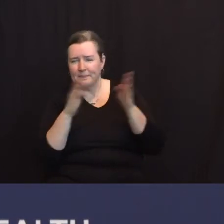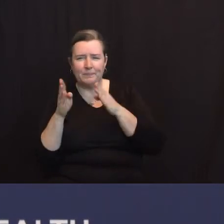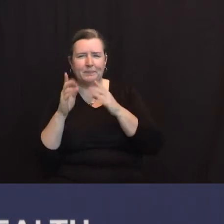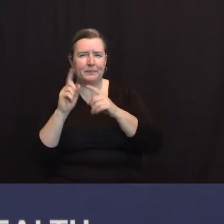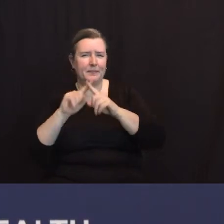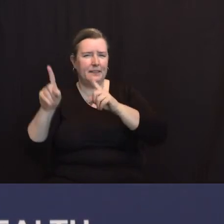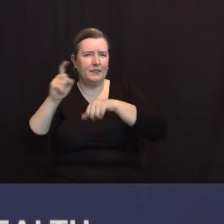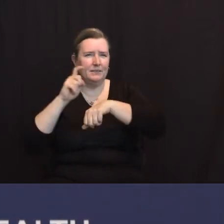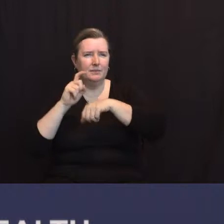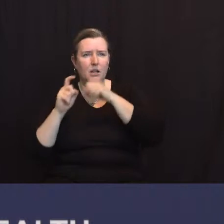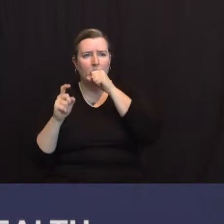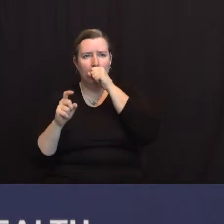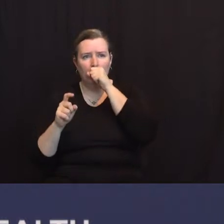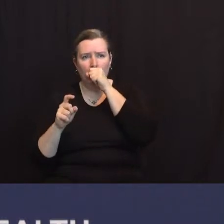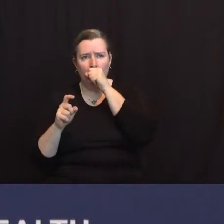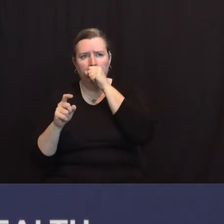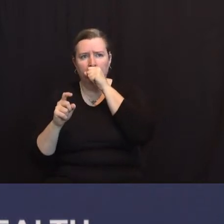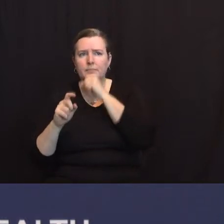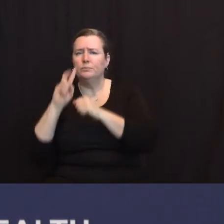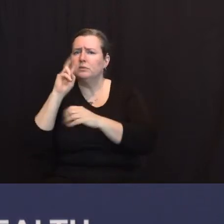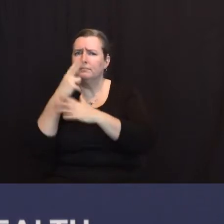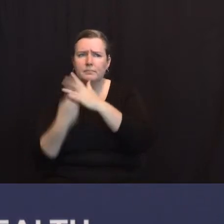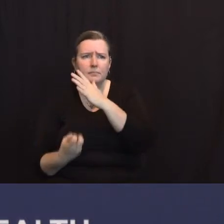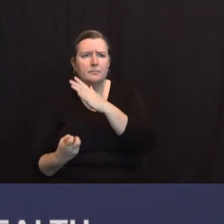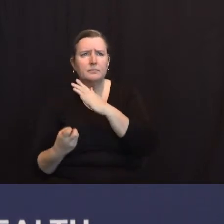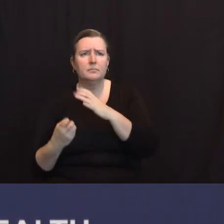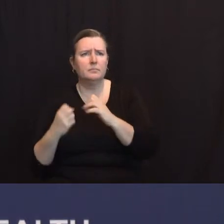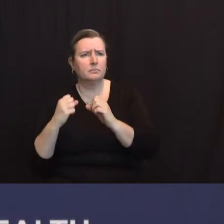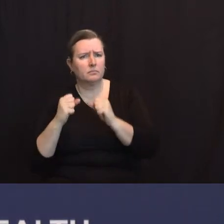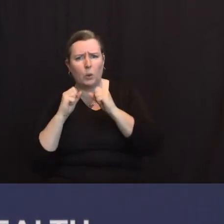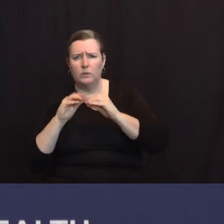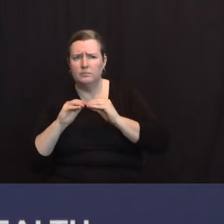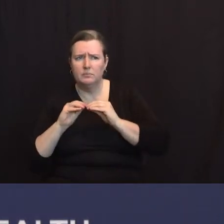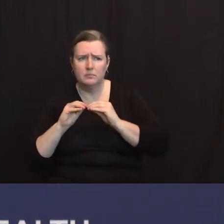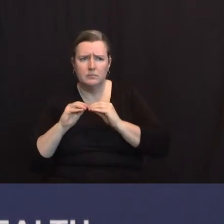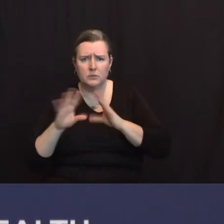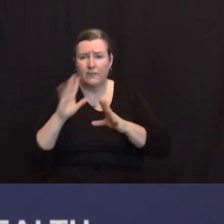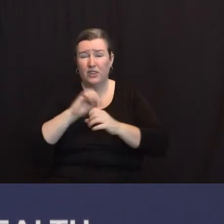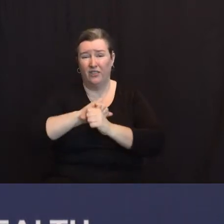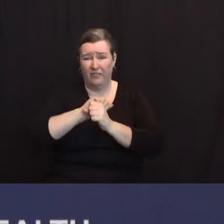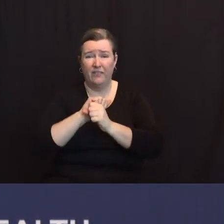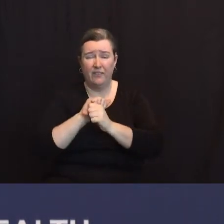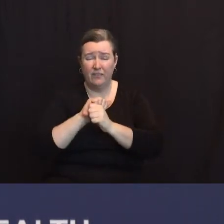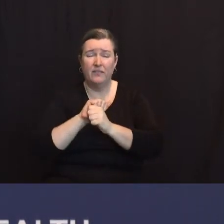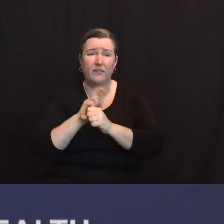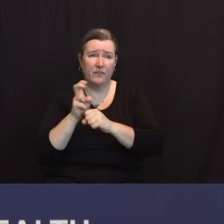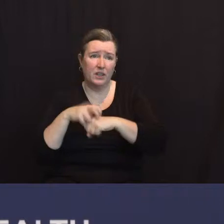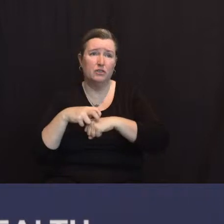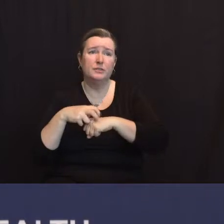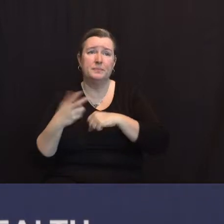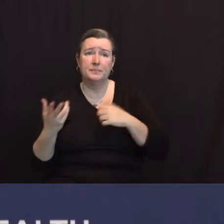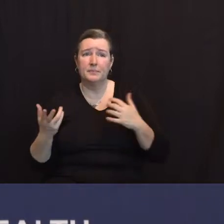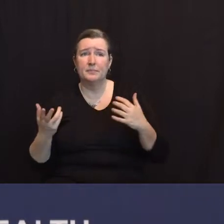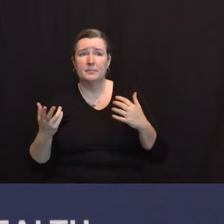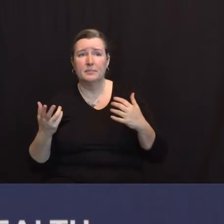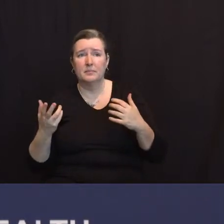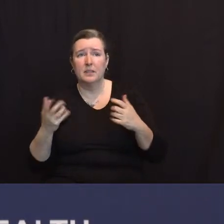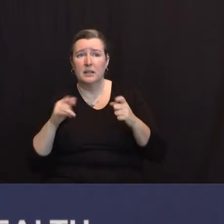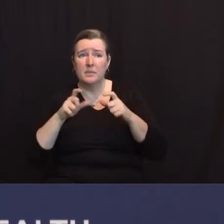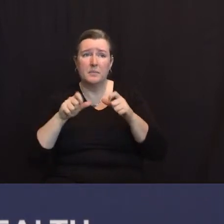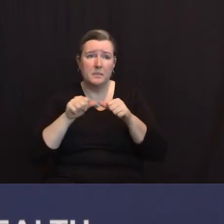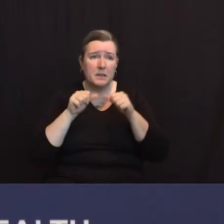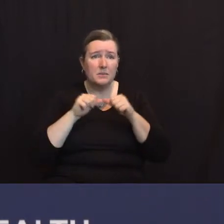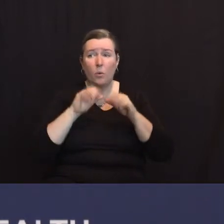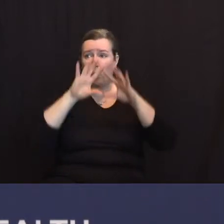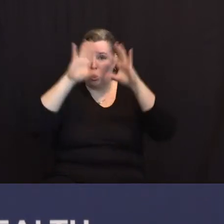raging virus. And thirdly, they were in places that were global. So they were a meaningful part of their trials were